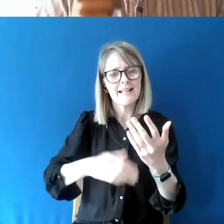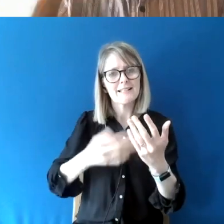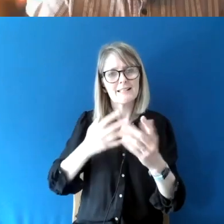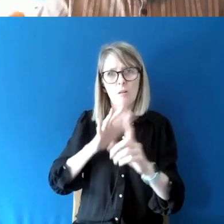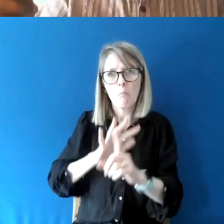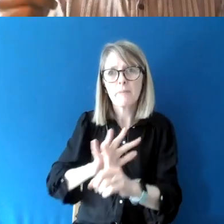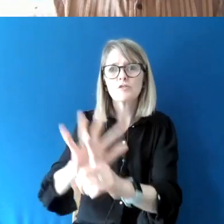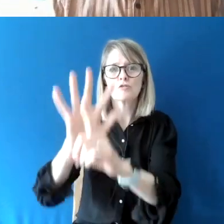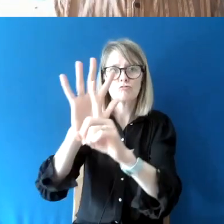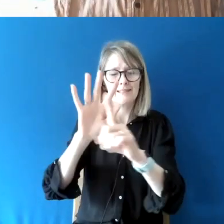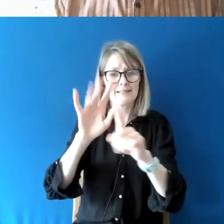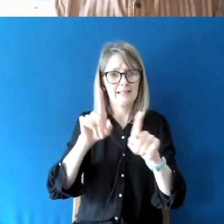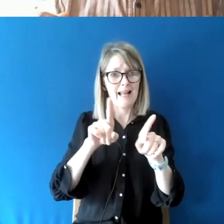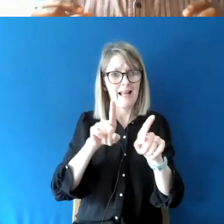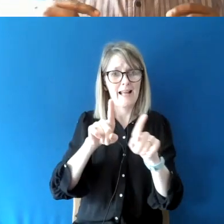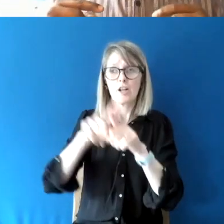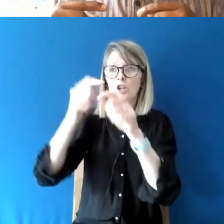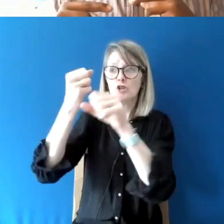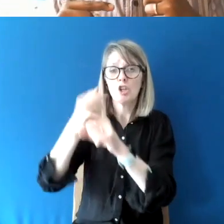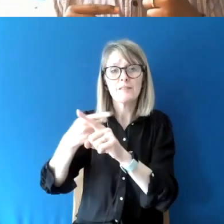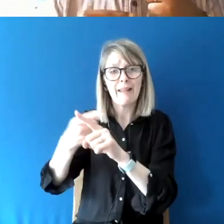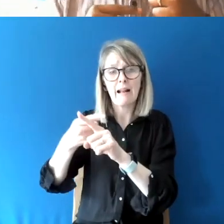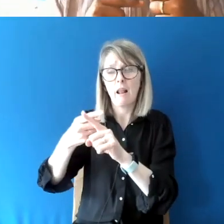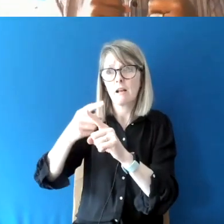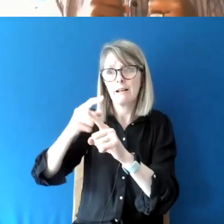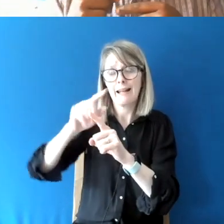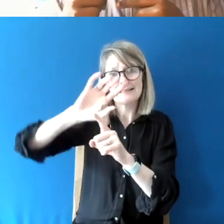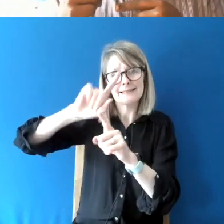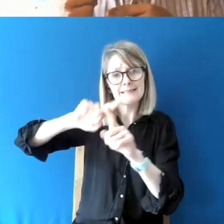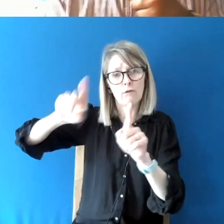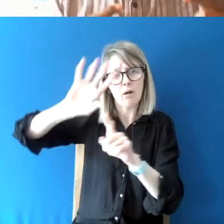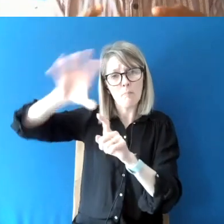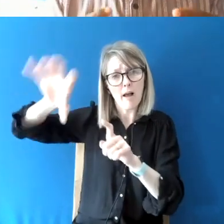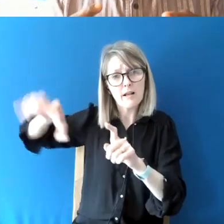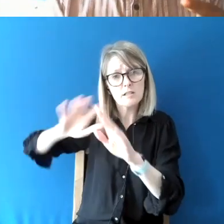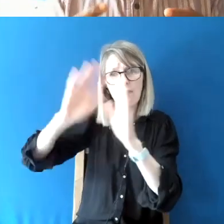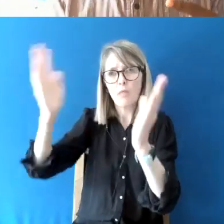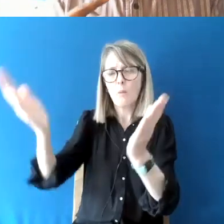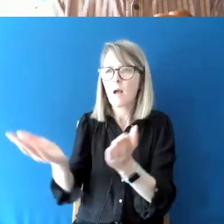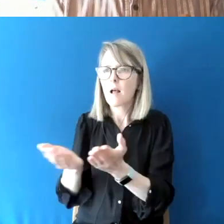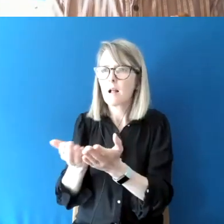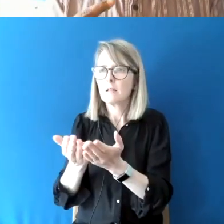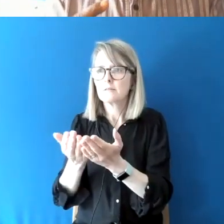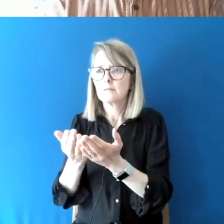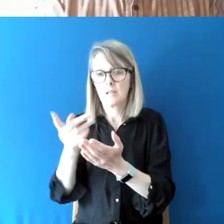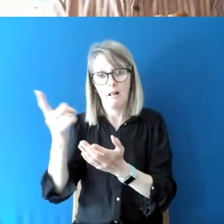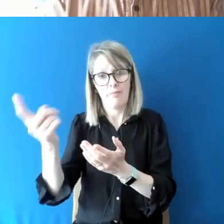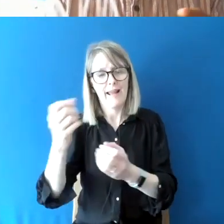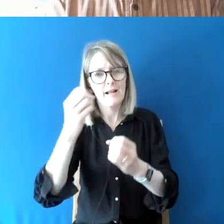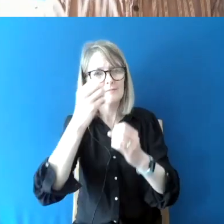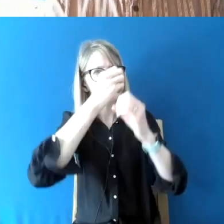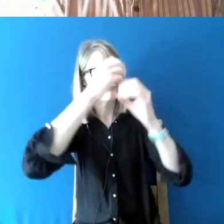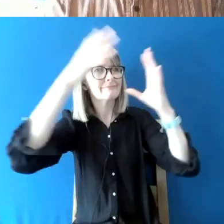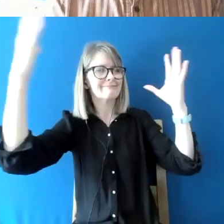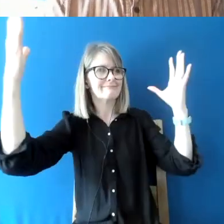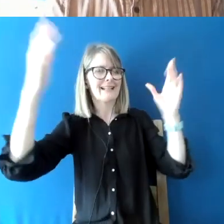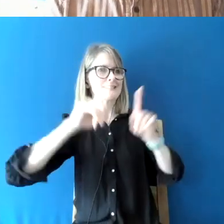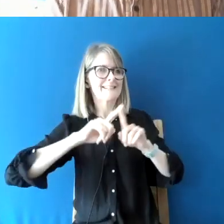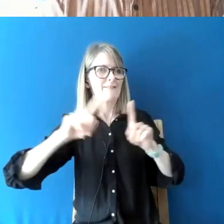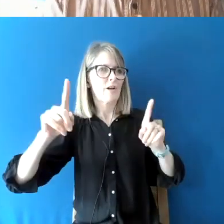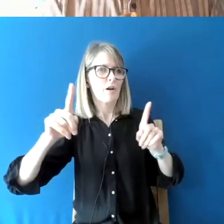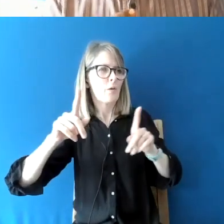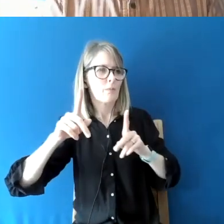England in other parts of the world, where it was able to reimagine what it meant to be the church in that